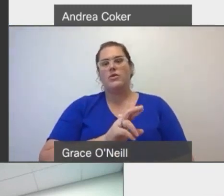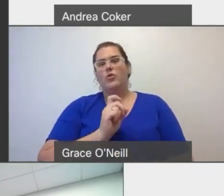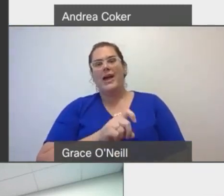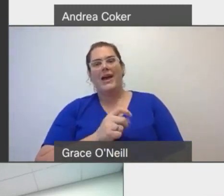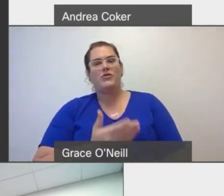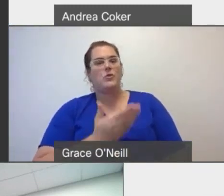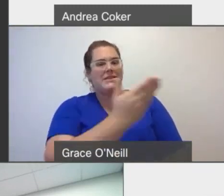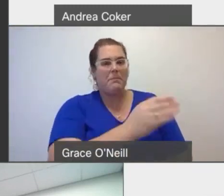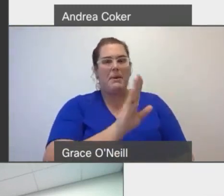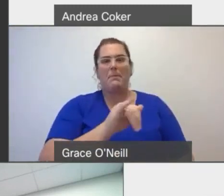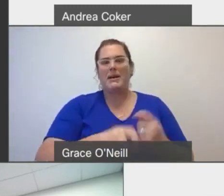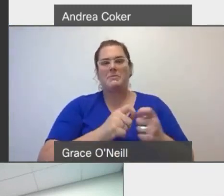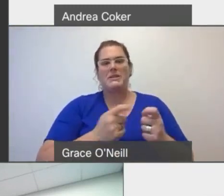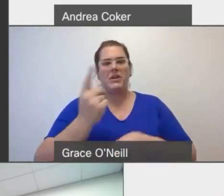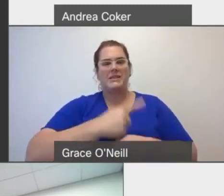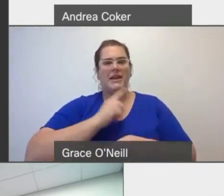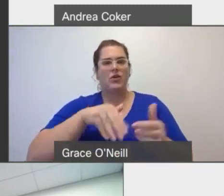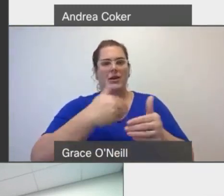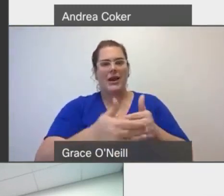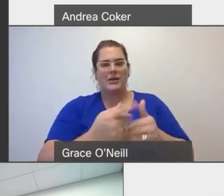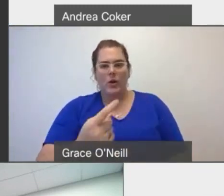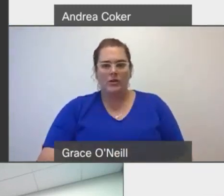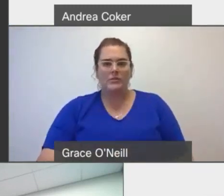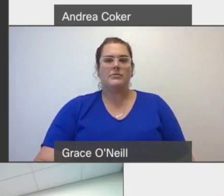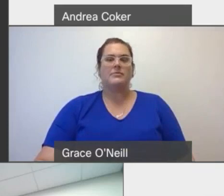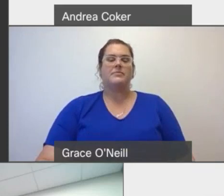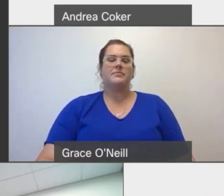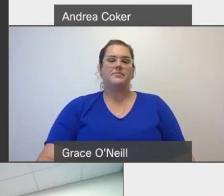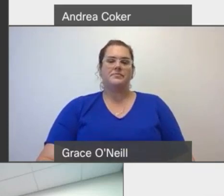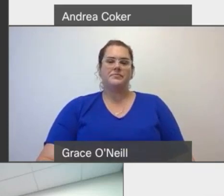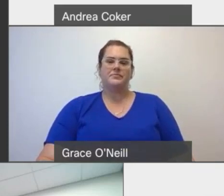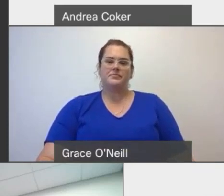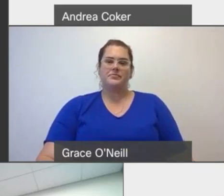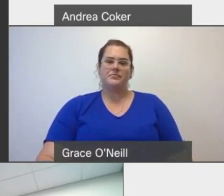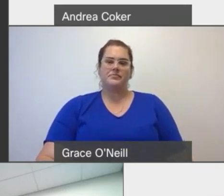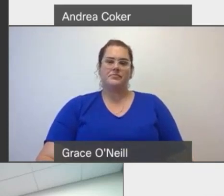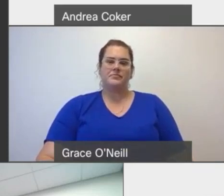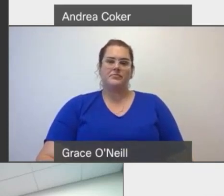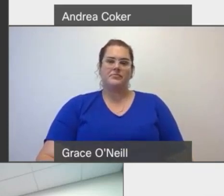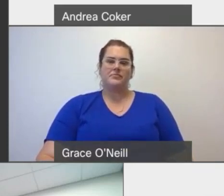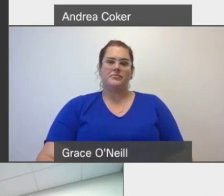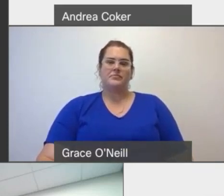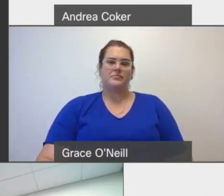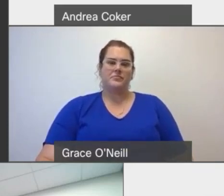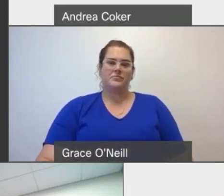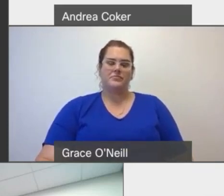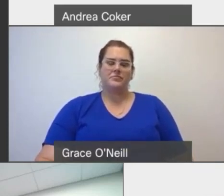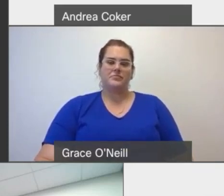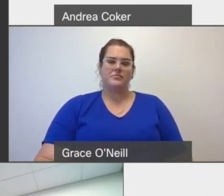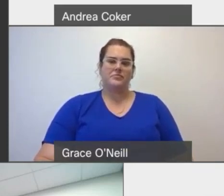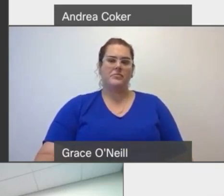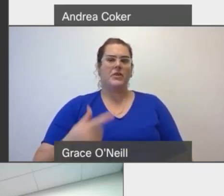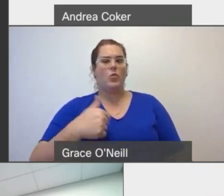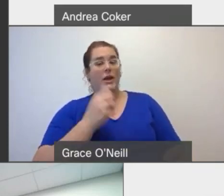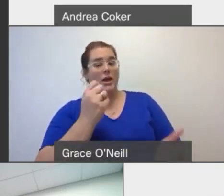Or will they say we approved it on this date, and so therefore you have to, that'll be up to